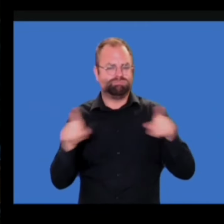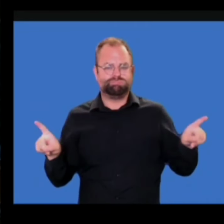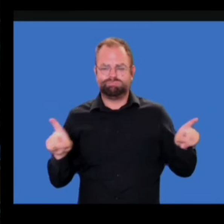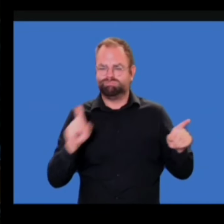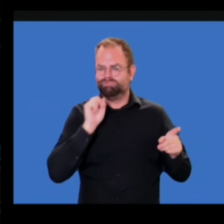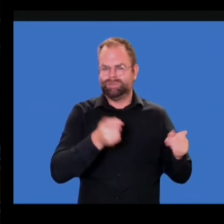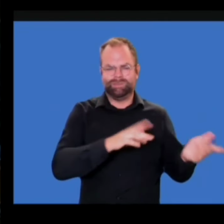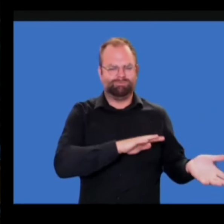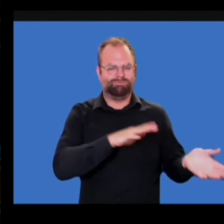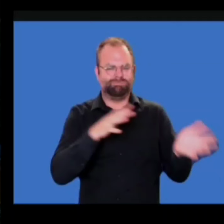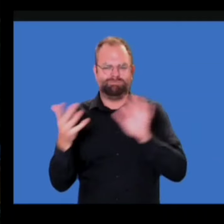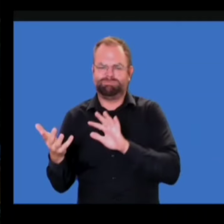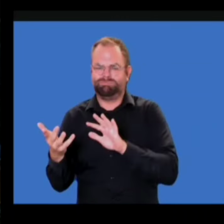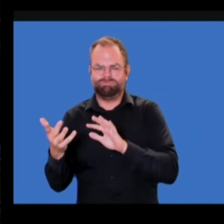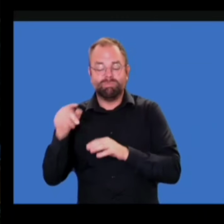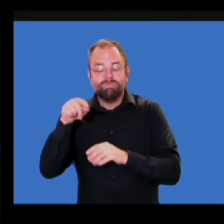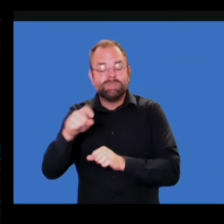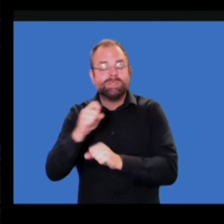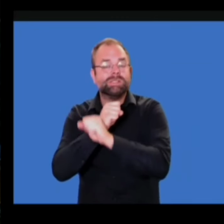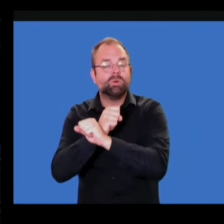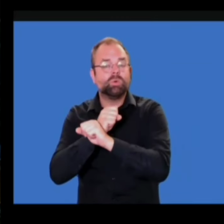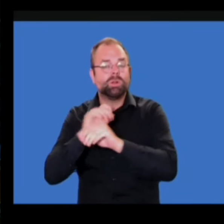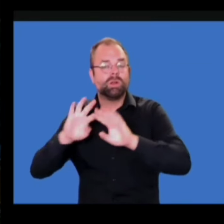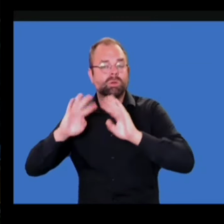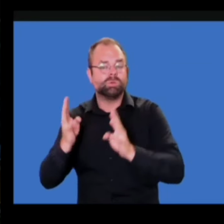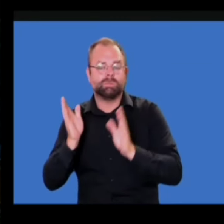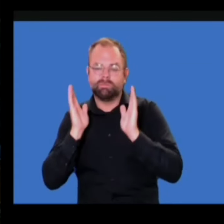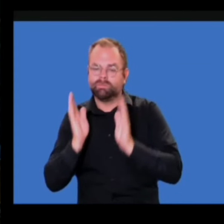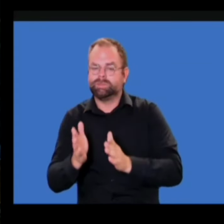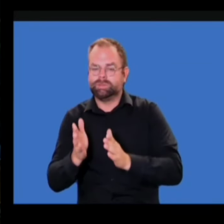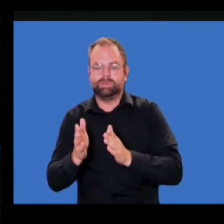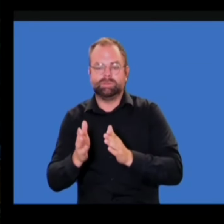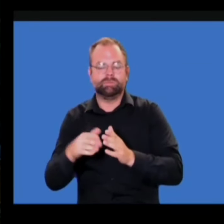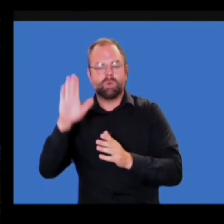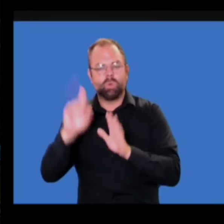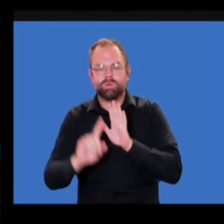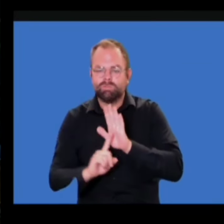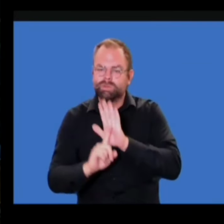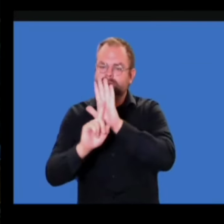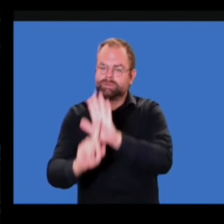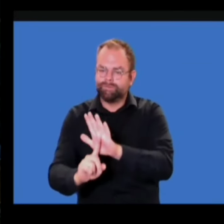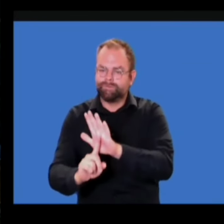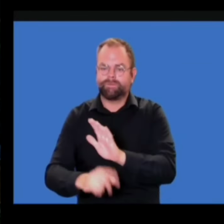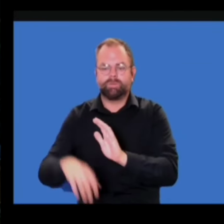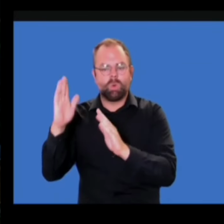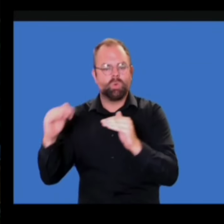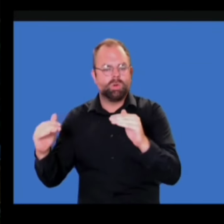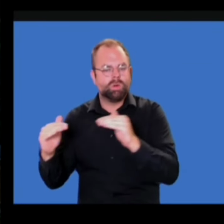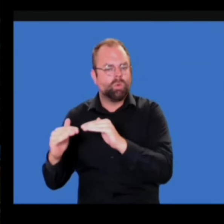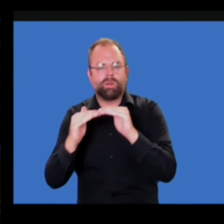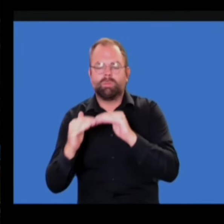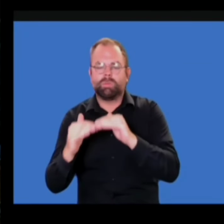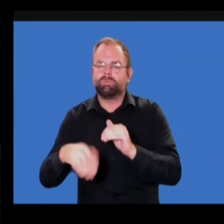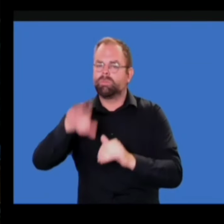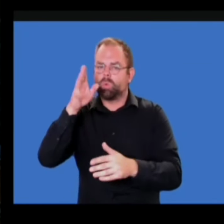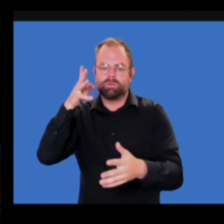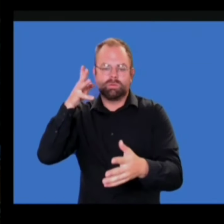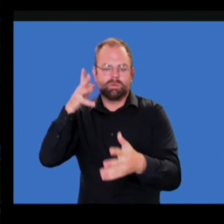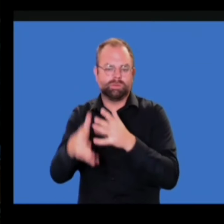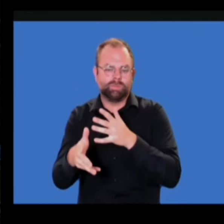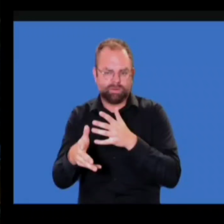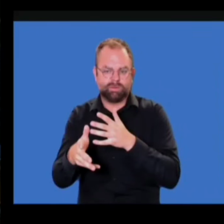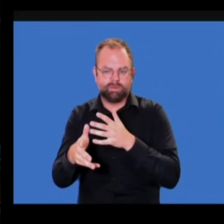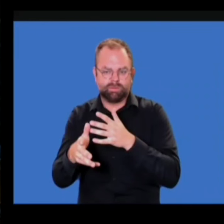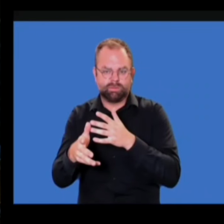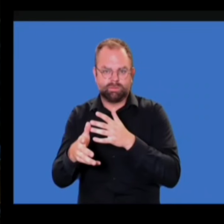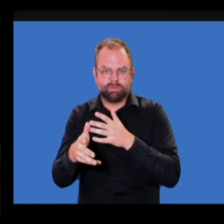At the same time, we must be bold and innovative in reforming the institutions